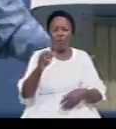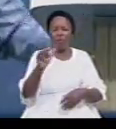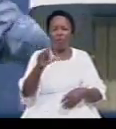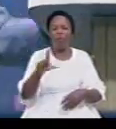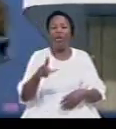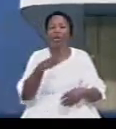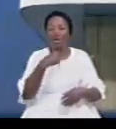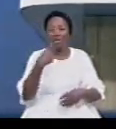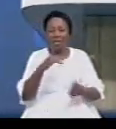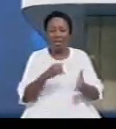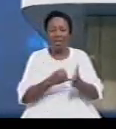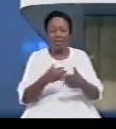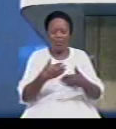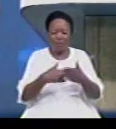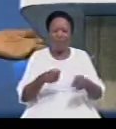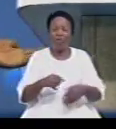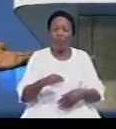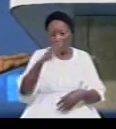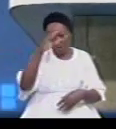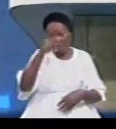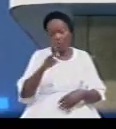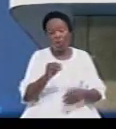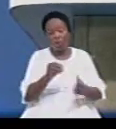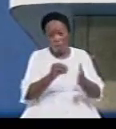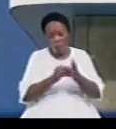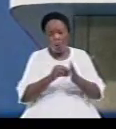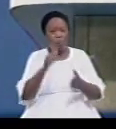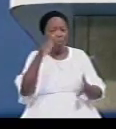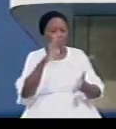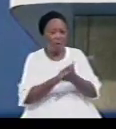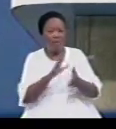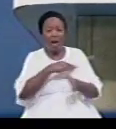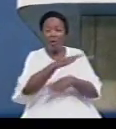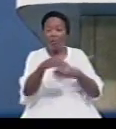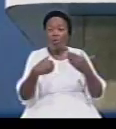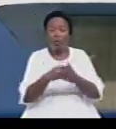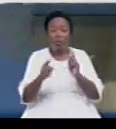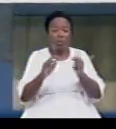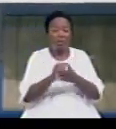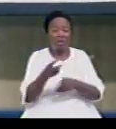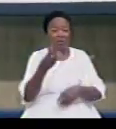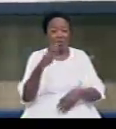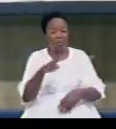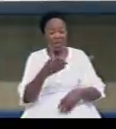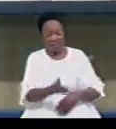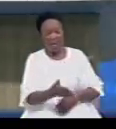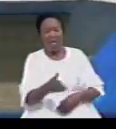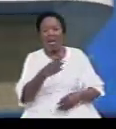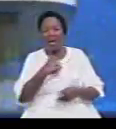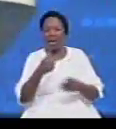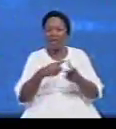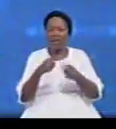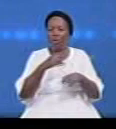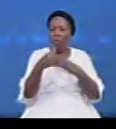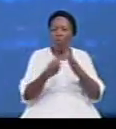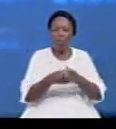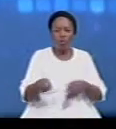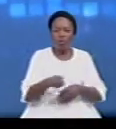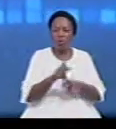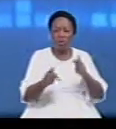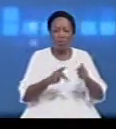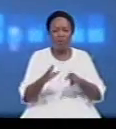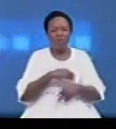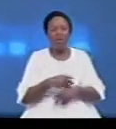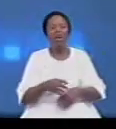before his own wife and all the people that are there. And all those people, they nodded their heads.